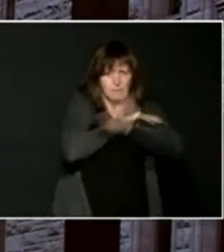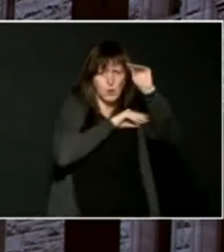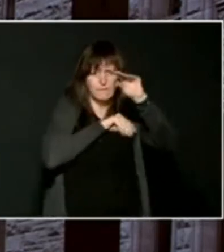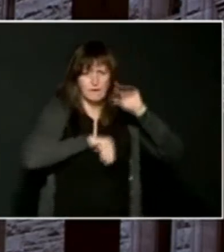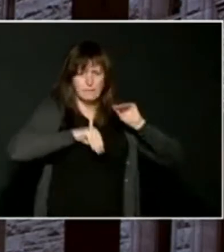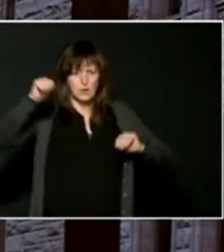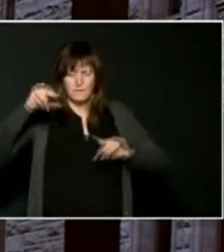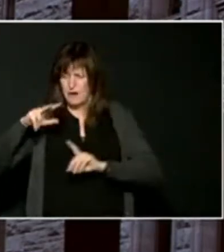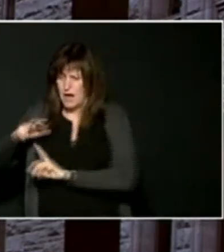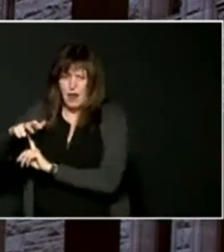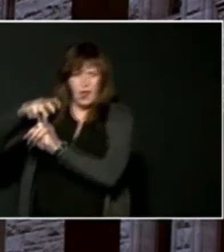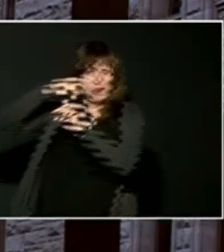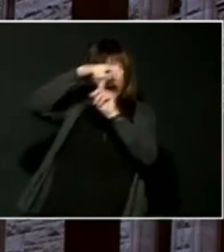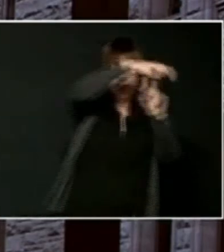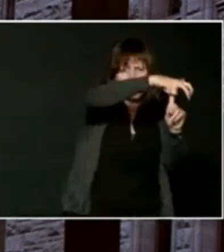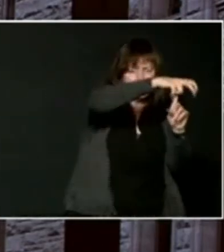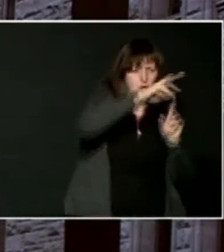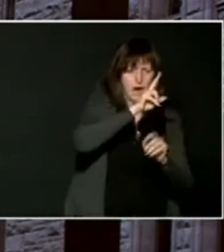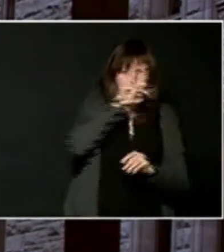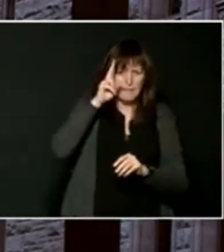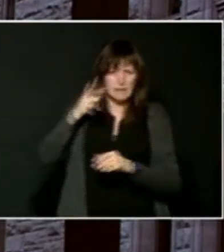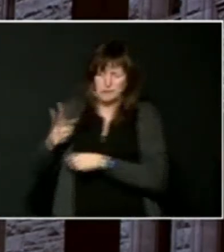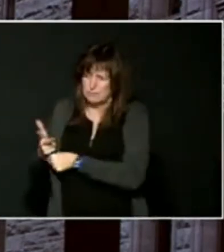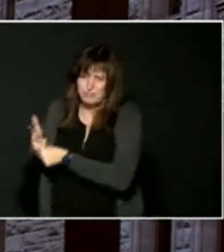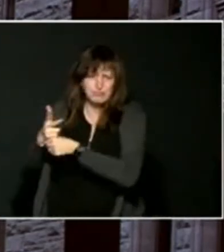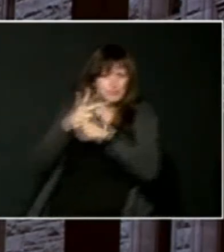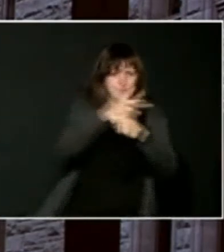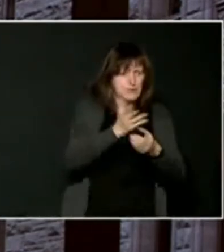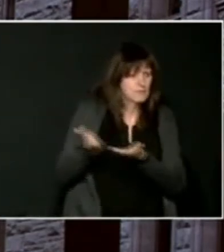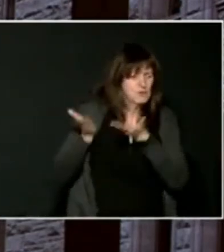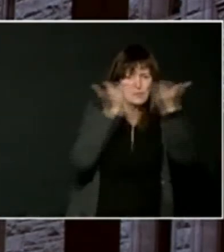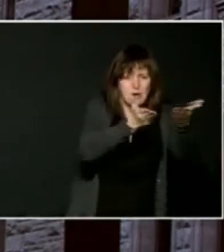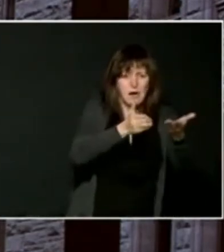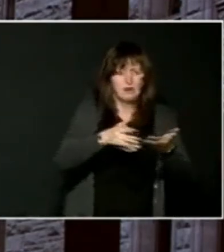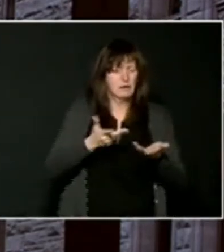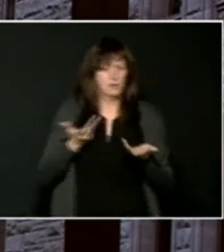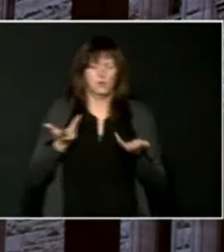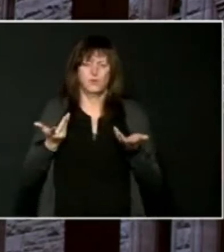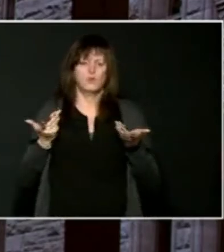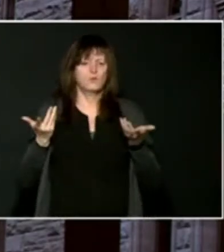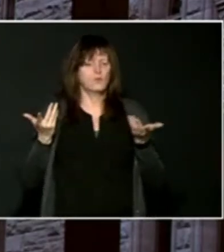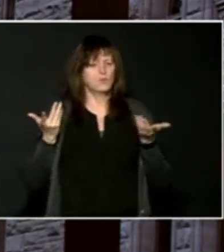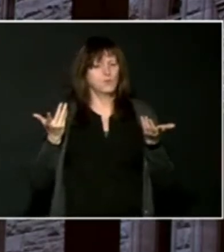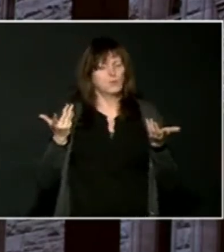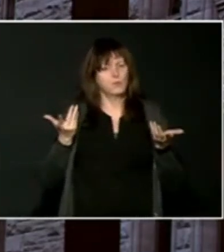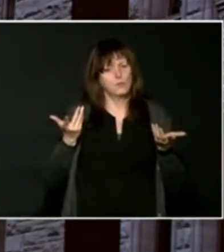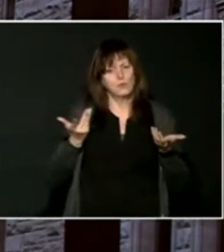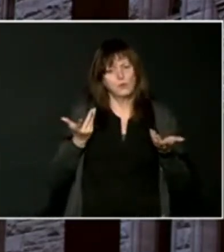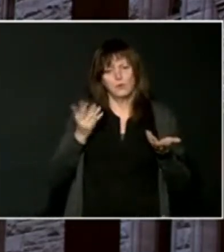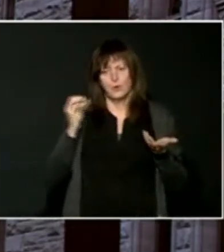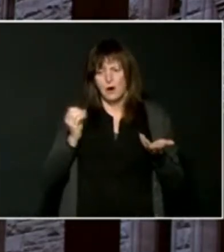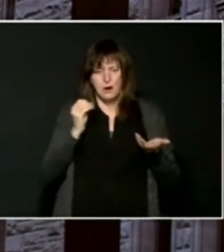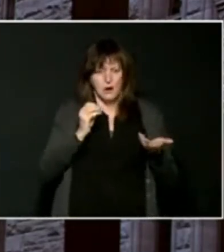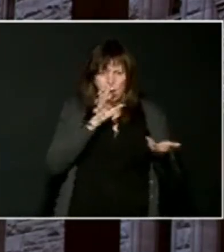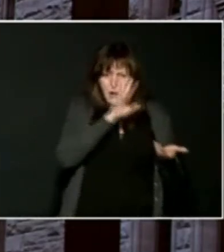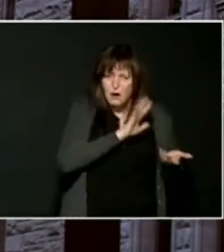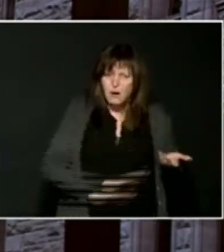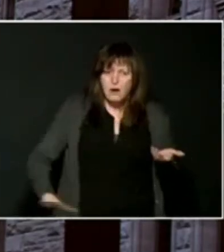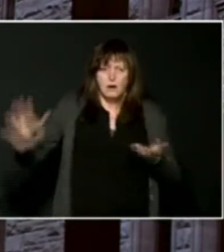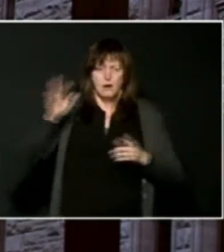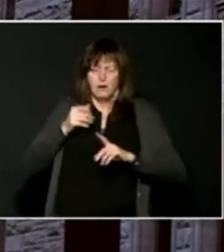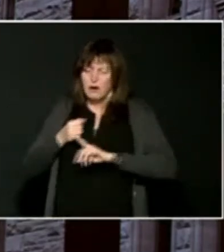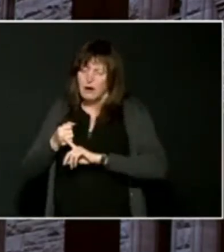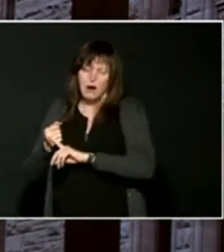our cases of outbreaks and that over the last 3 or 4 weeks, no part of the province has been without the impact of